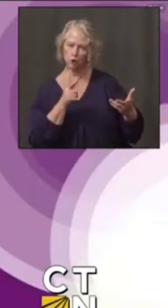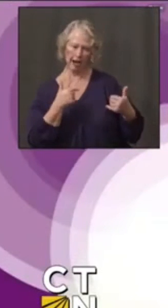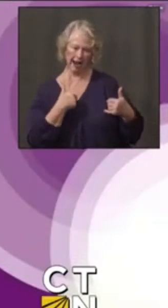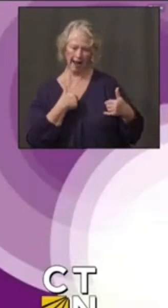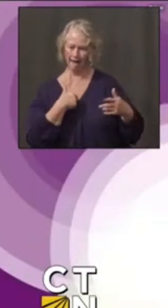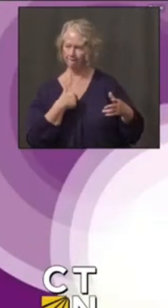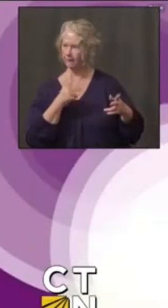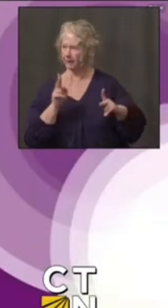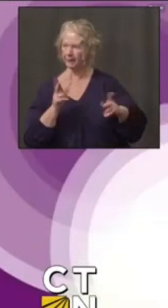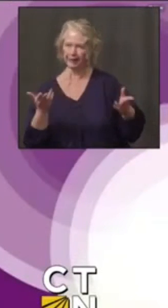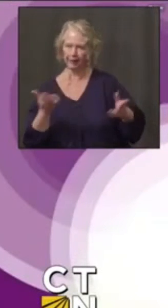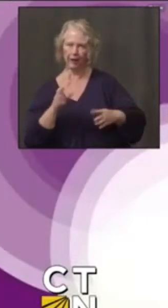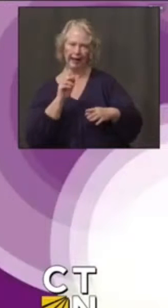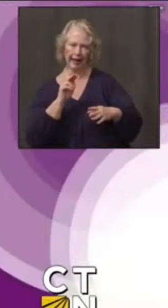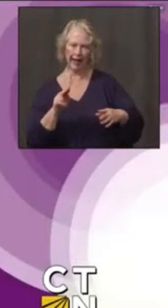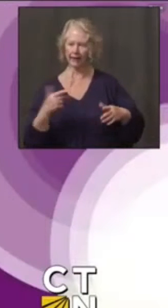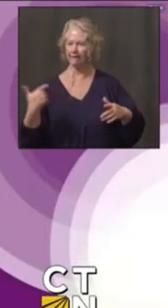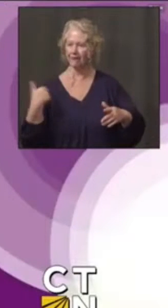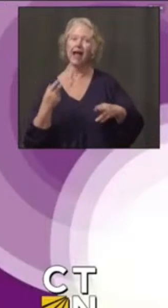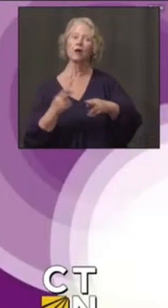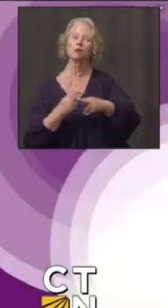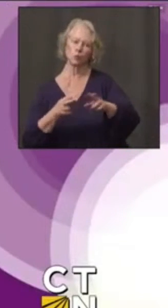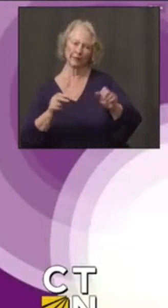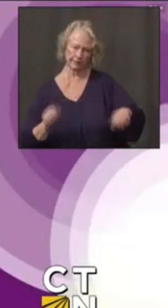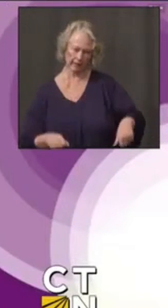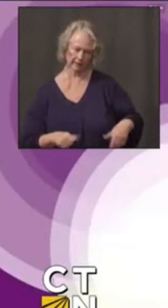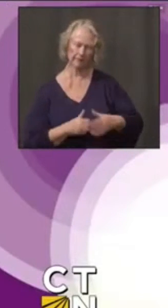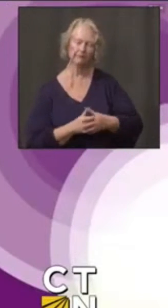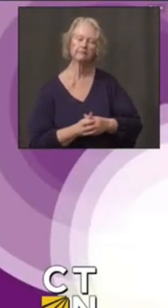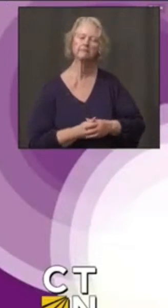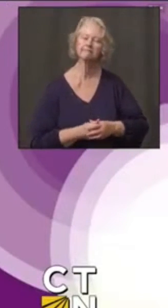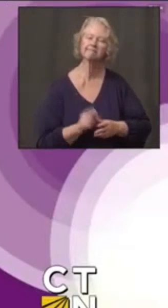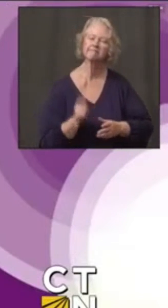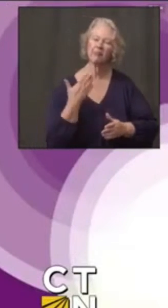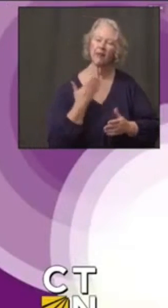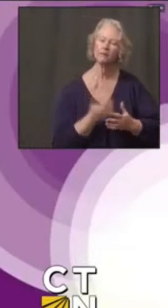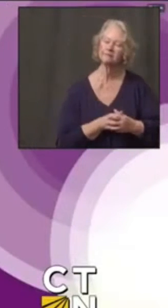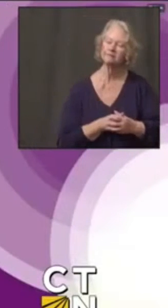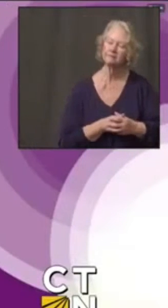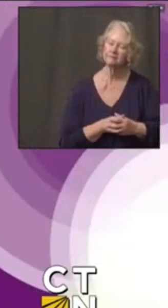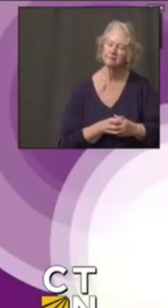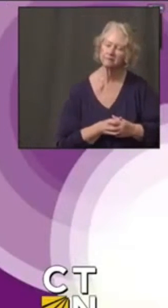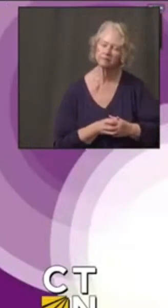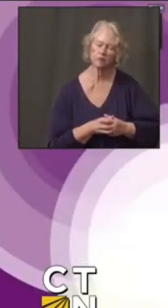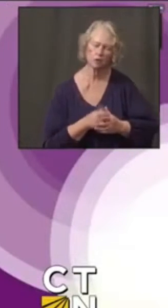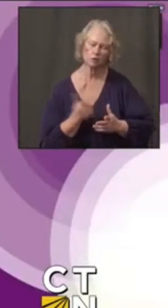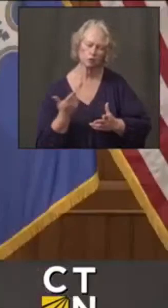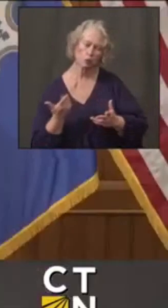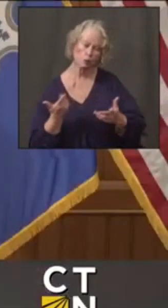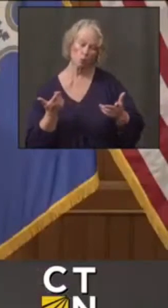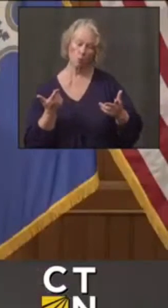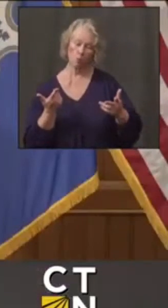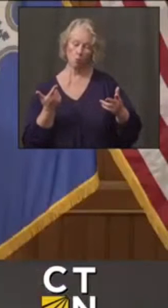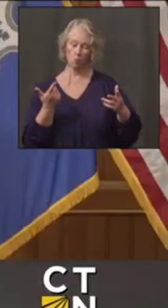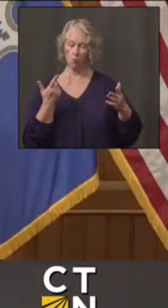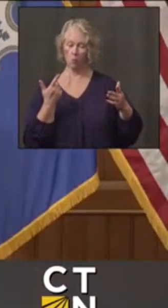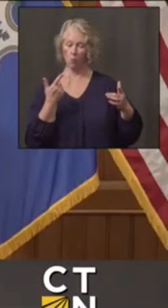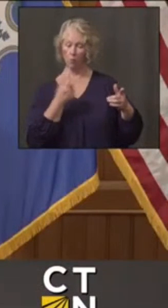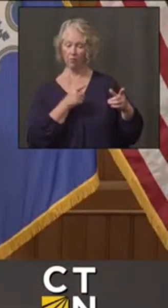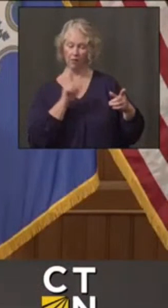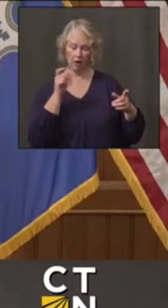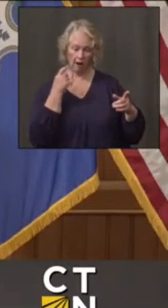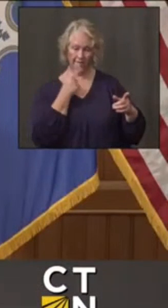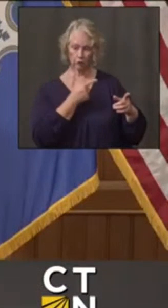state of Connecticut vaccinated as quickly as possible. Okay, and sort of just doing the math, as the governor